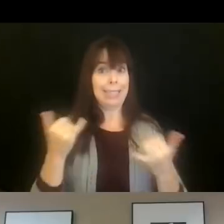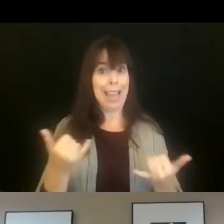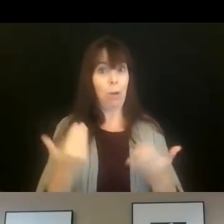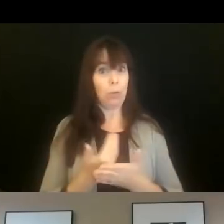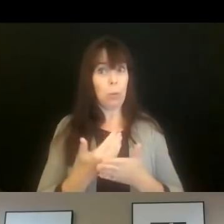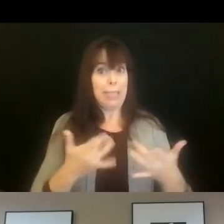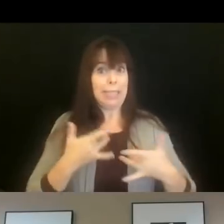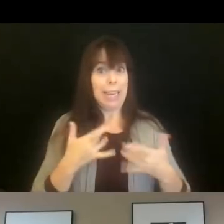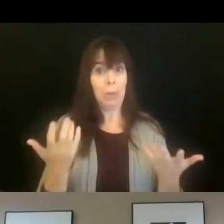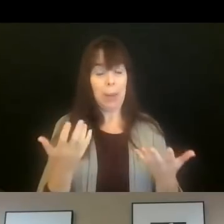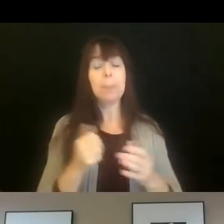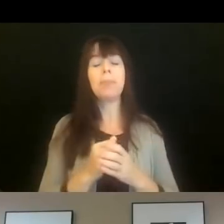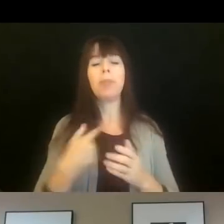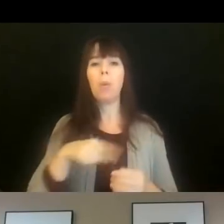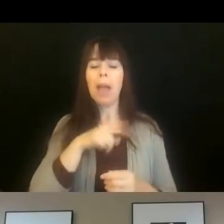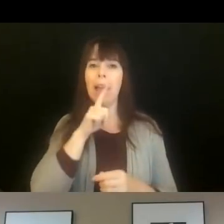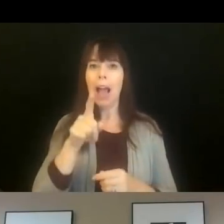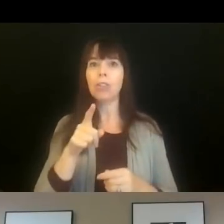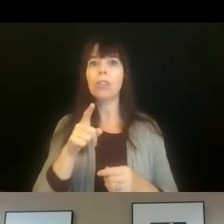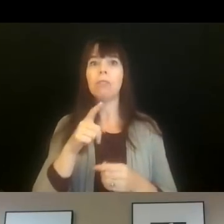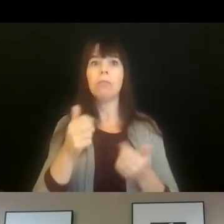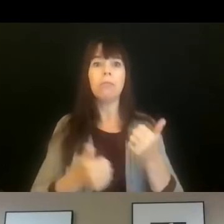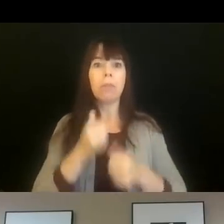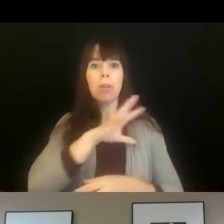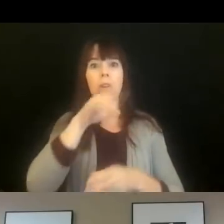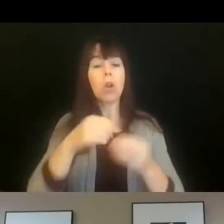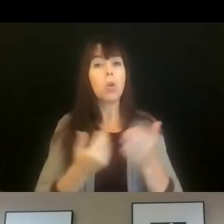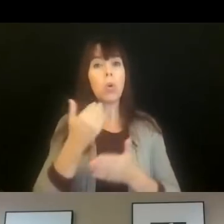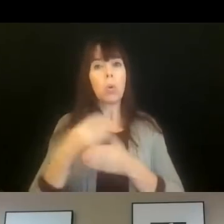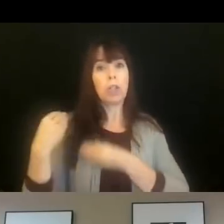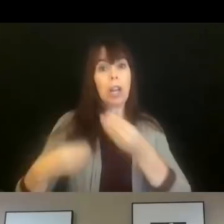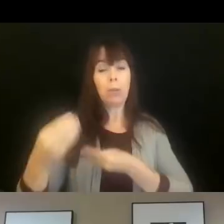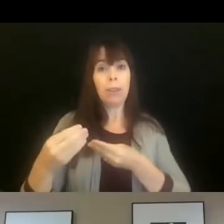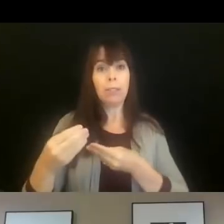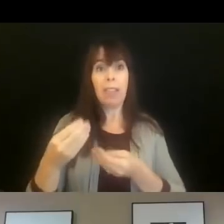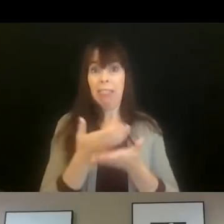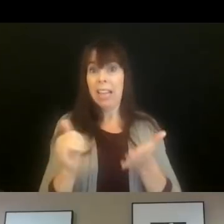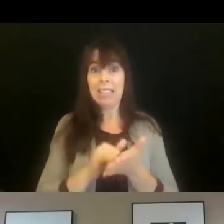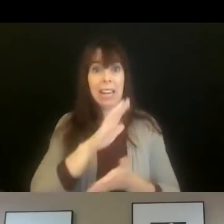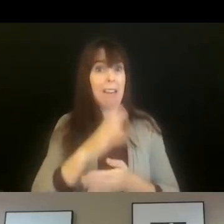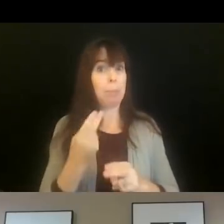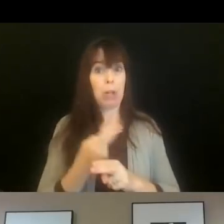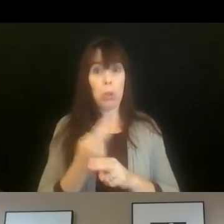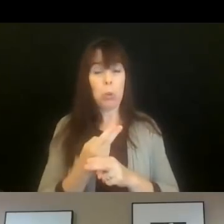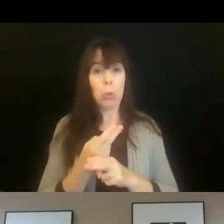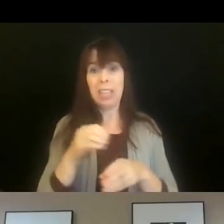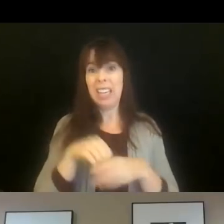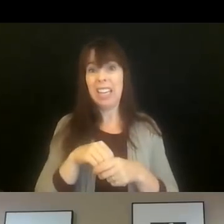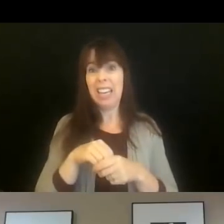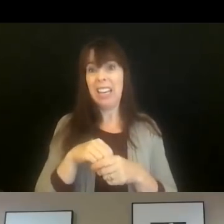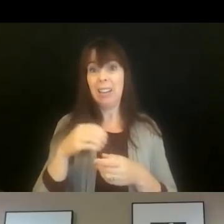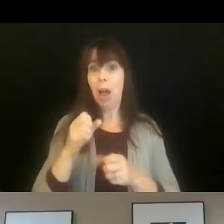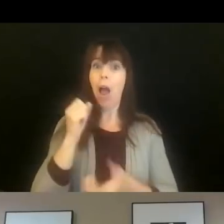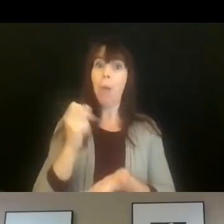now is that we actually largely involve new generation platforms that have never been used in approved